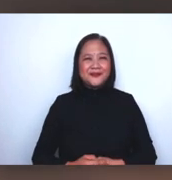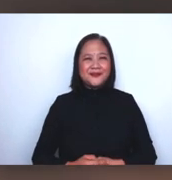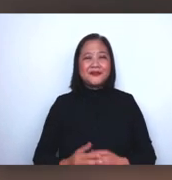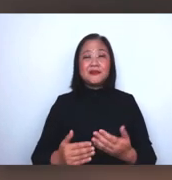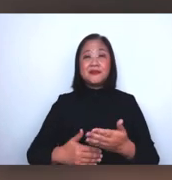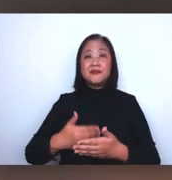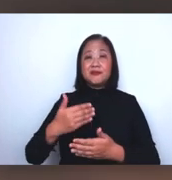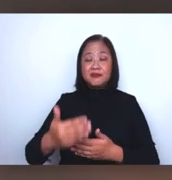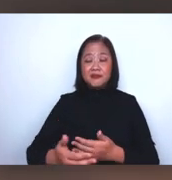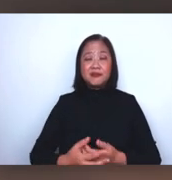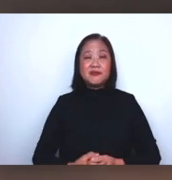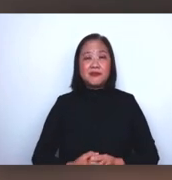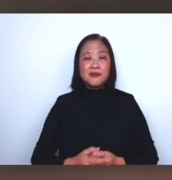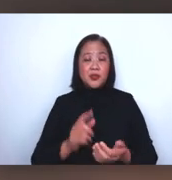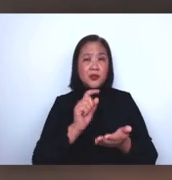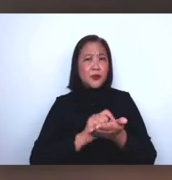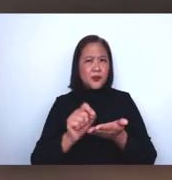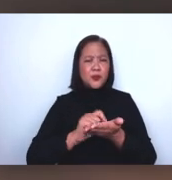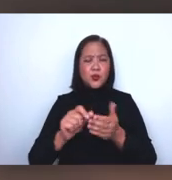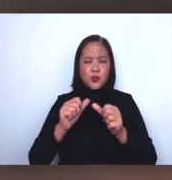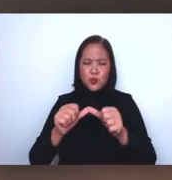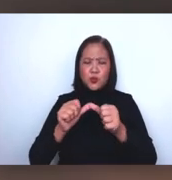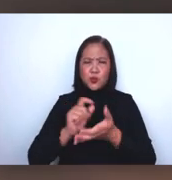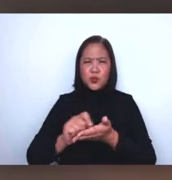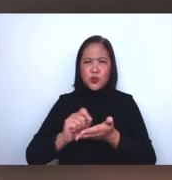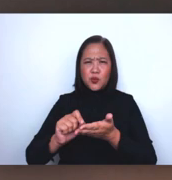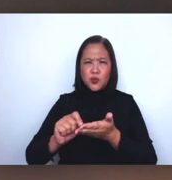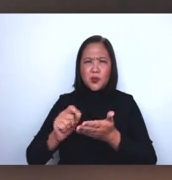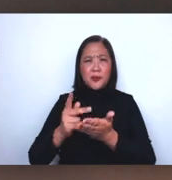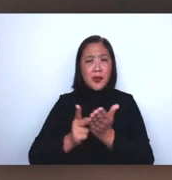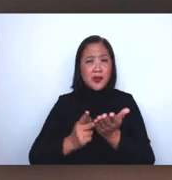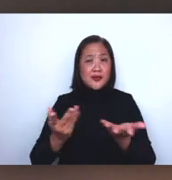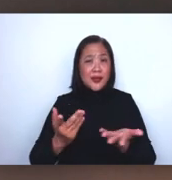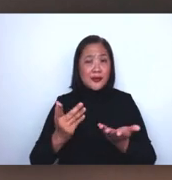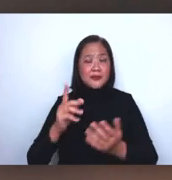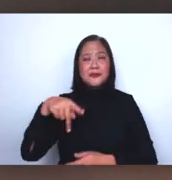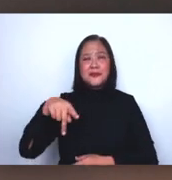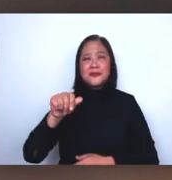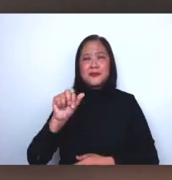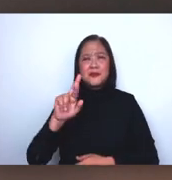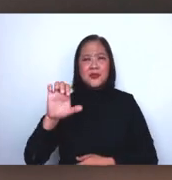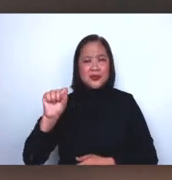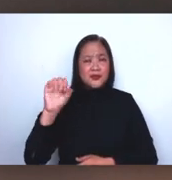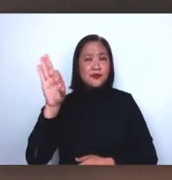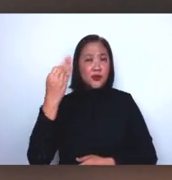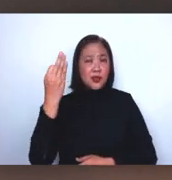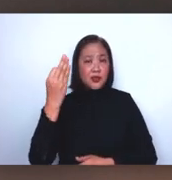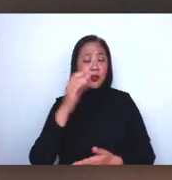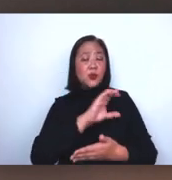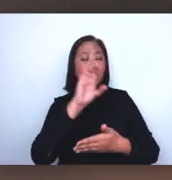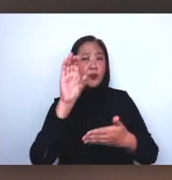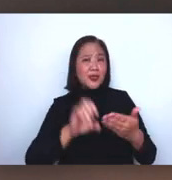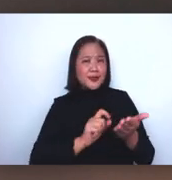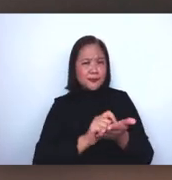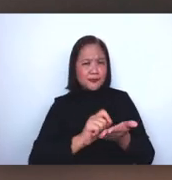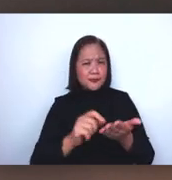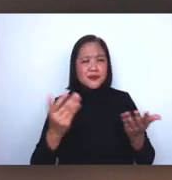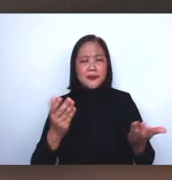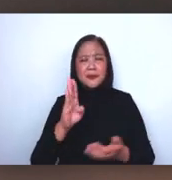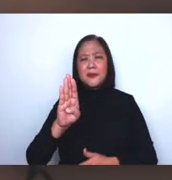And then he wrote the fourth of it in Paris and completed the rest in